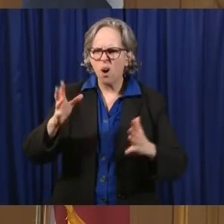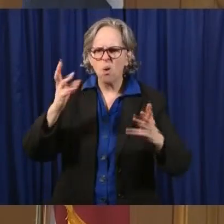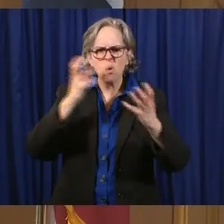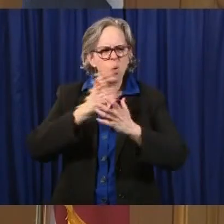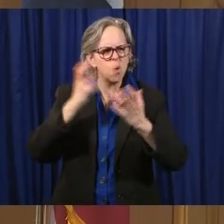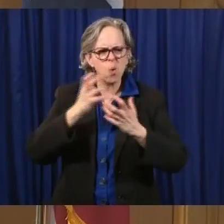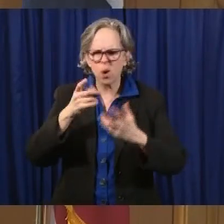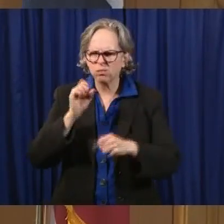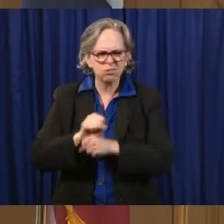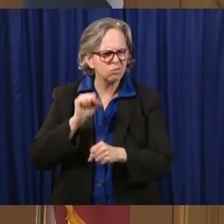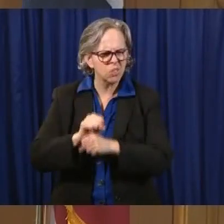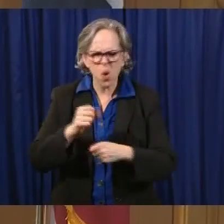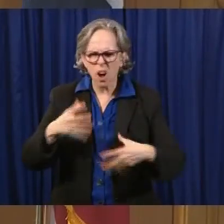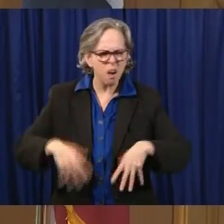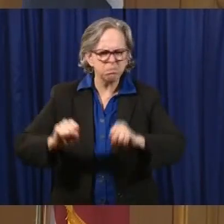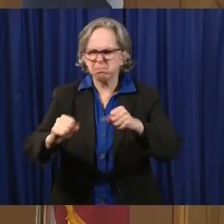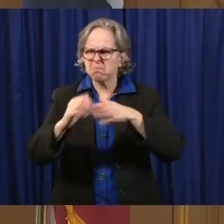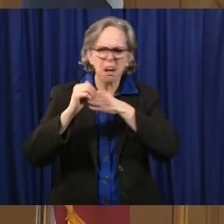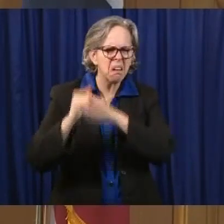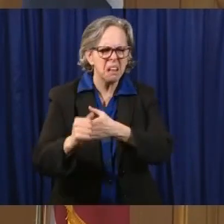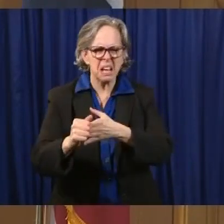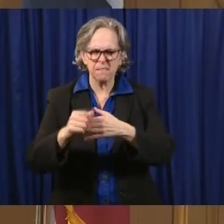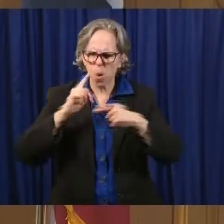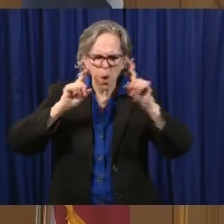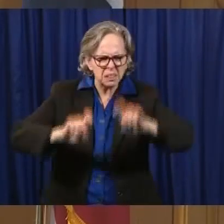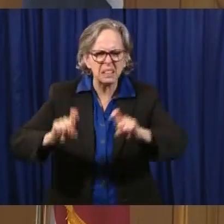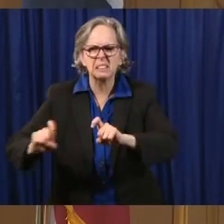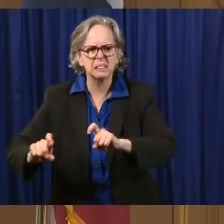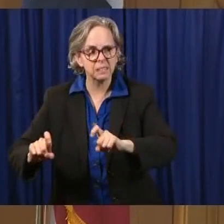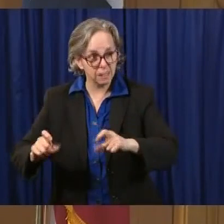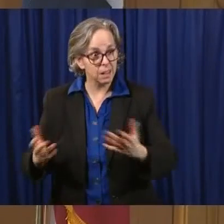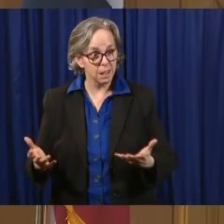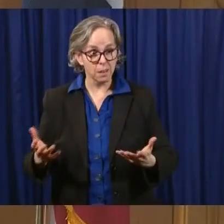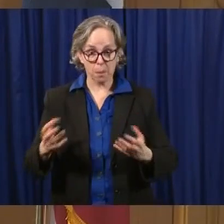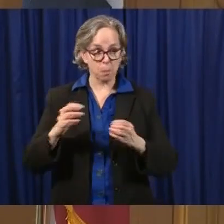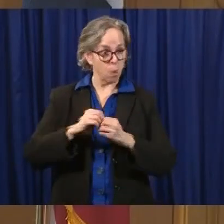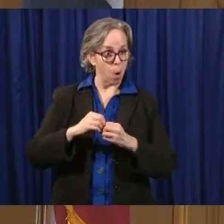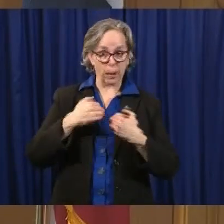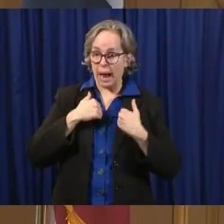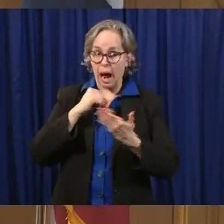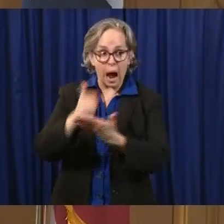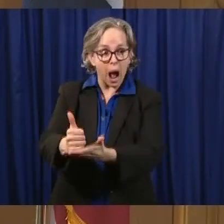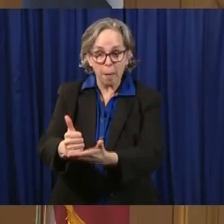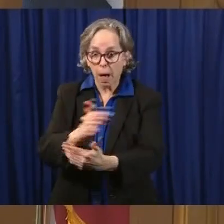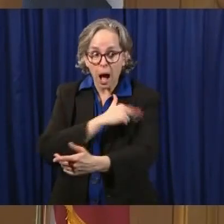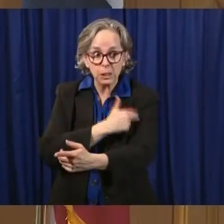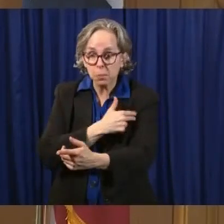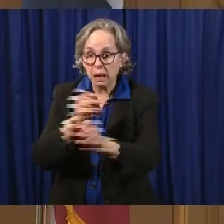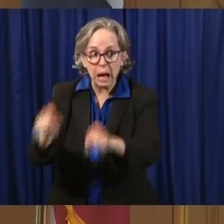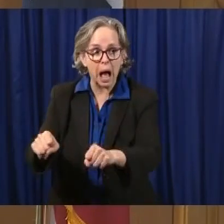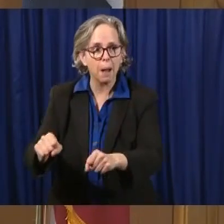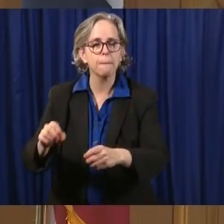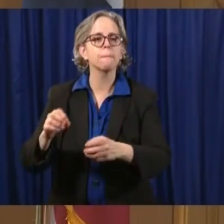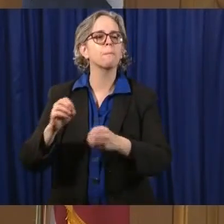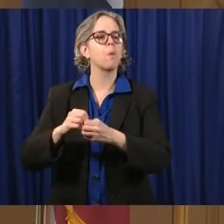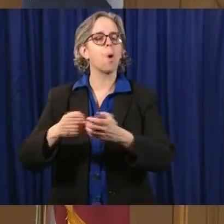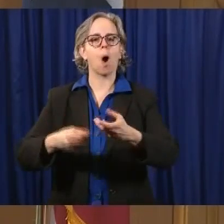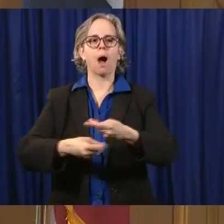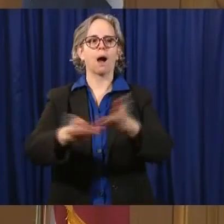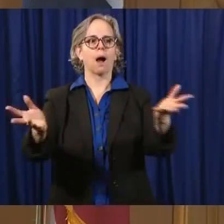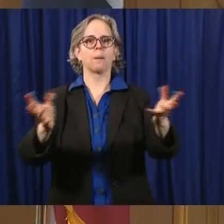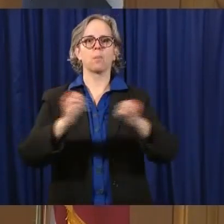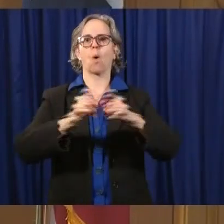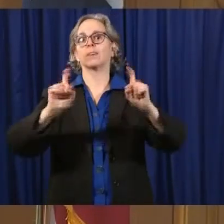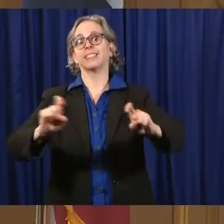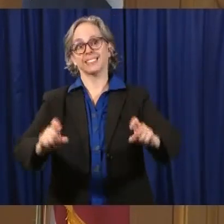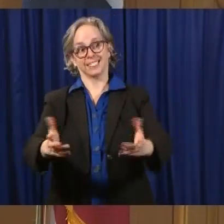this testing. So the more we can help them, the more robust our testing can be, the more safer the workplaces can be. The